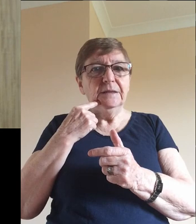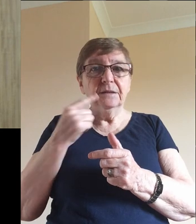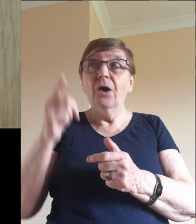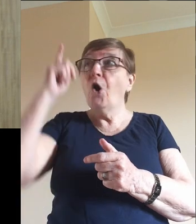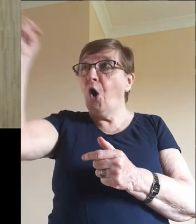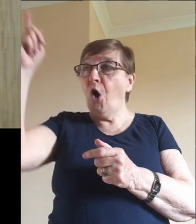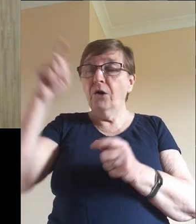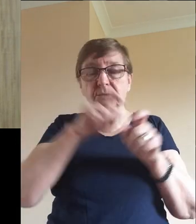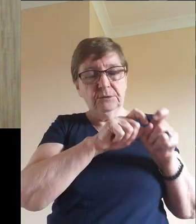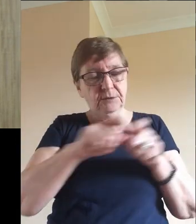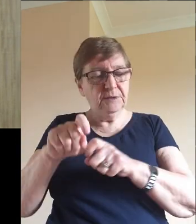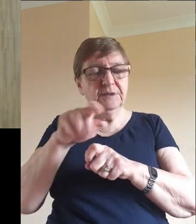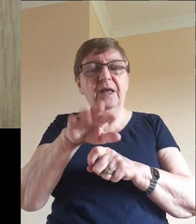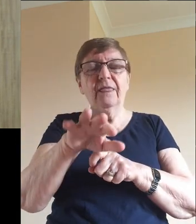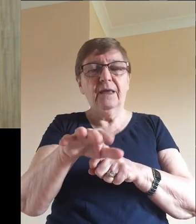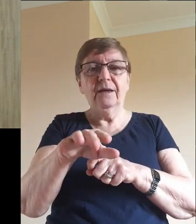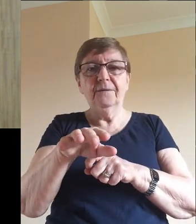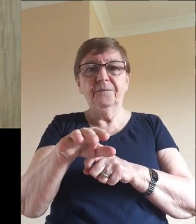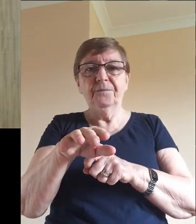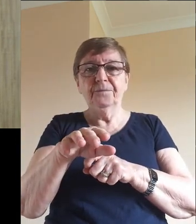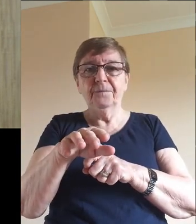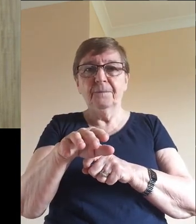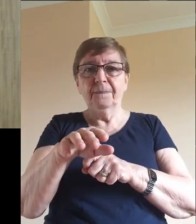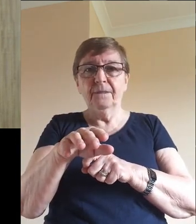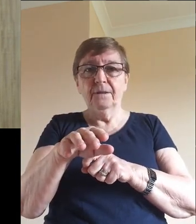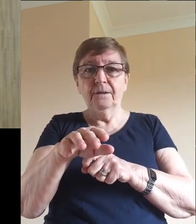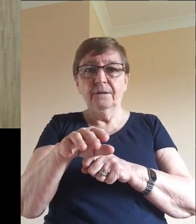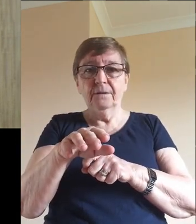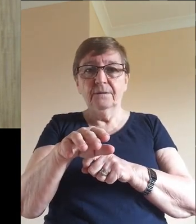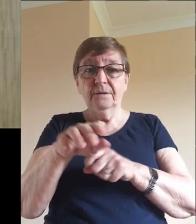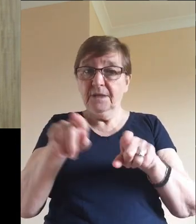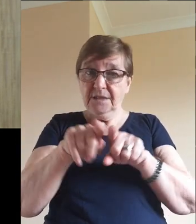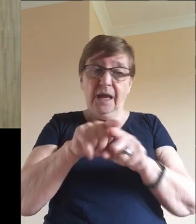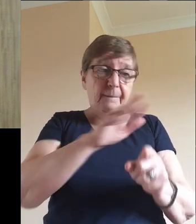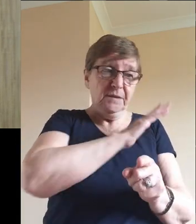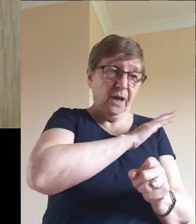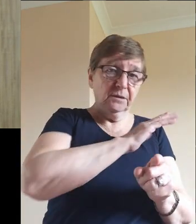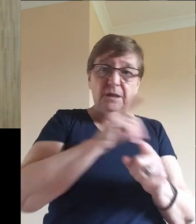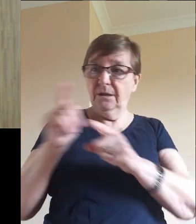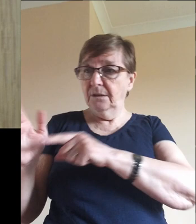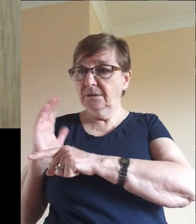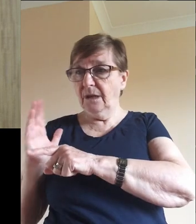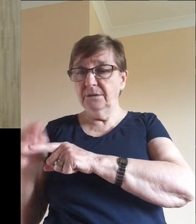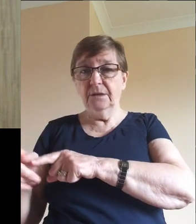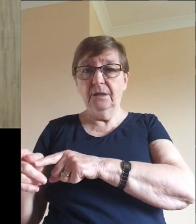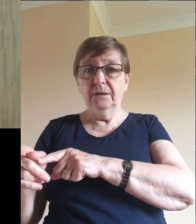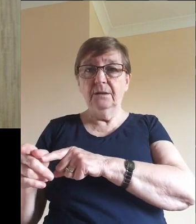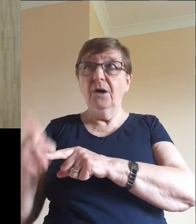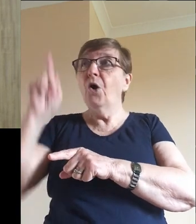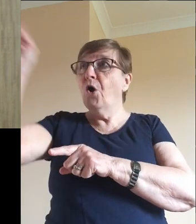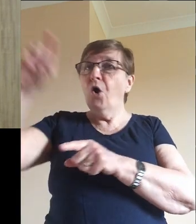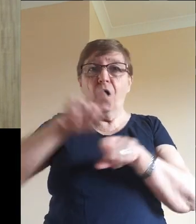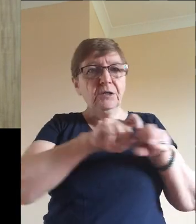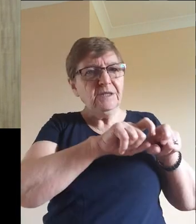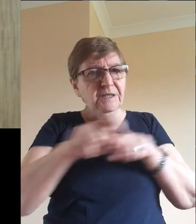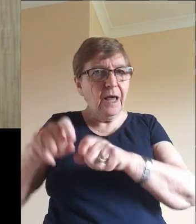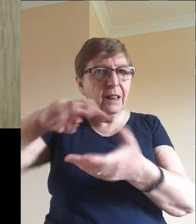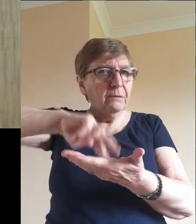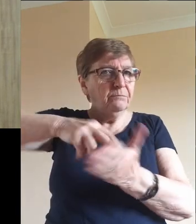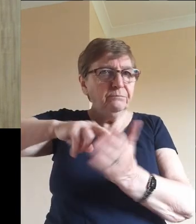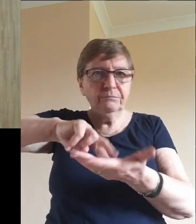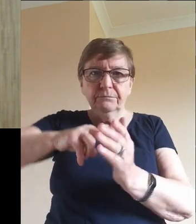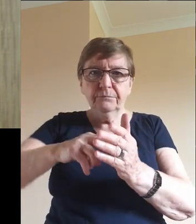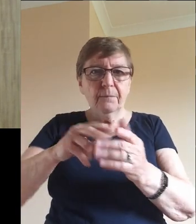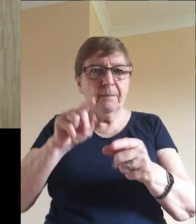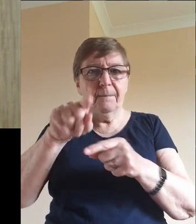God was still there, just as much as he was on the Sundays. God was still working his purposes out, just as